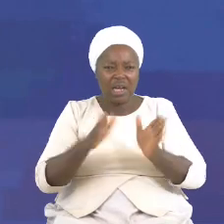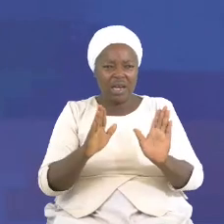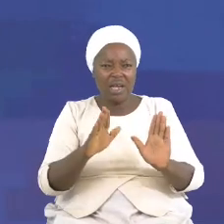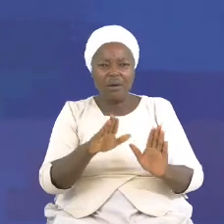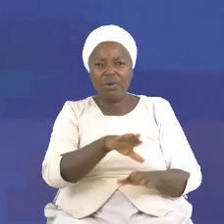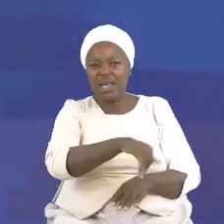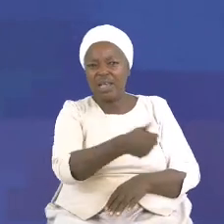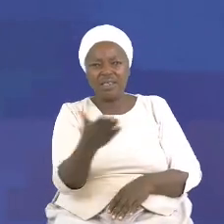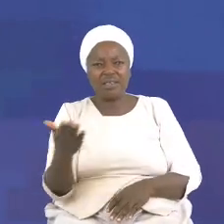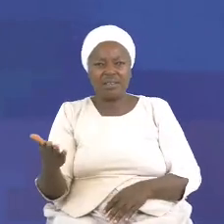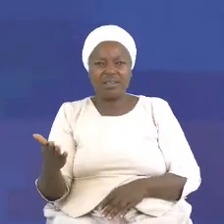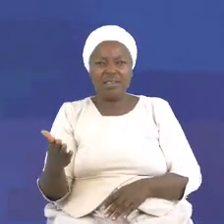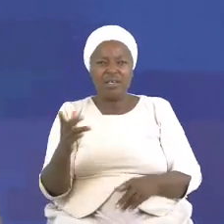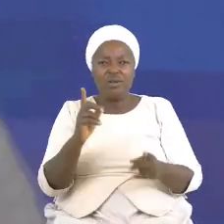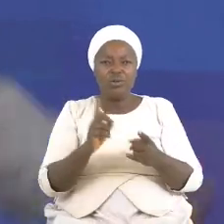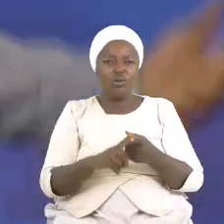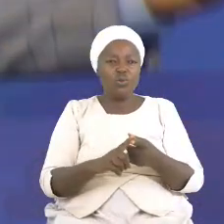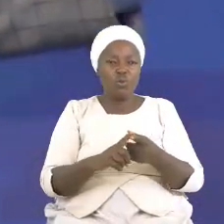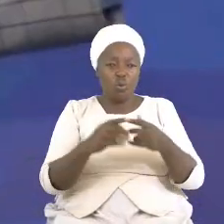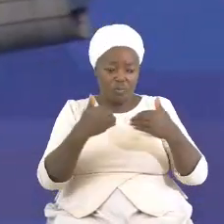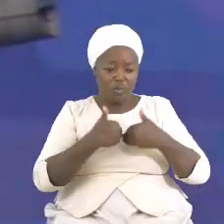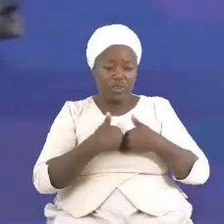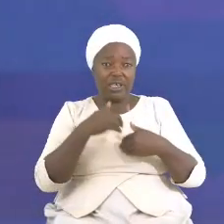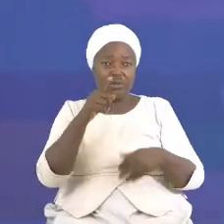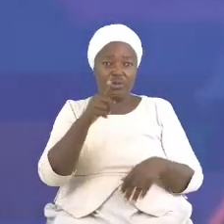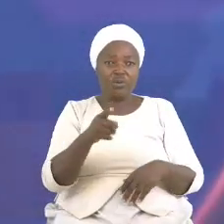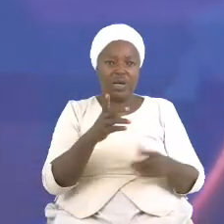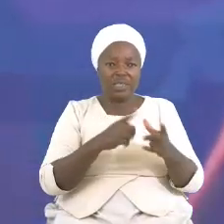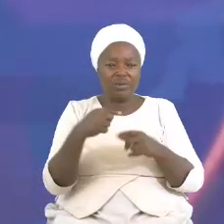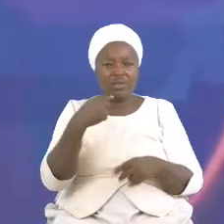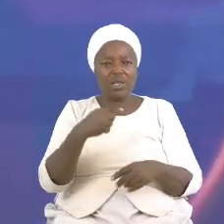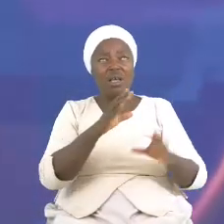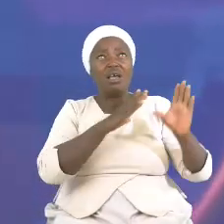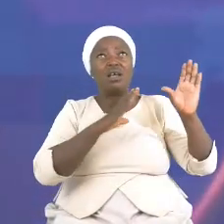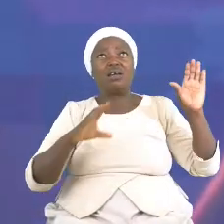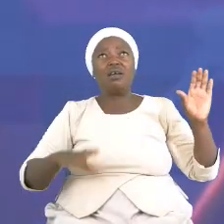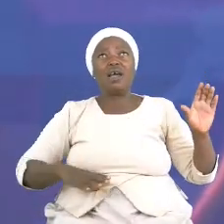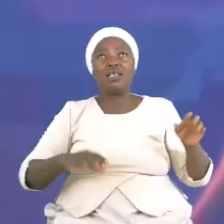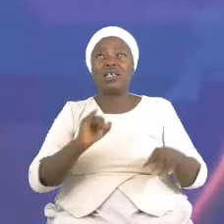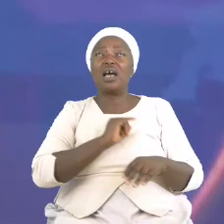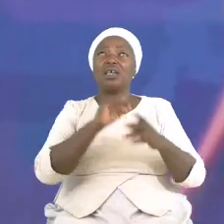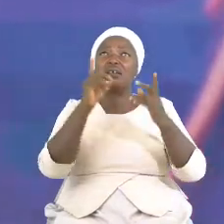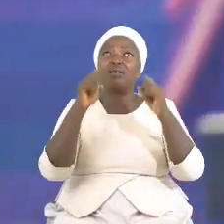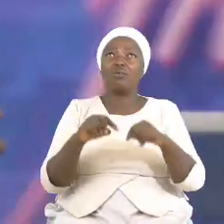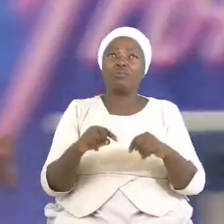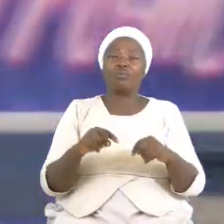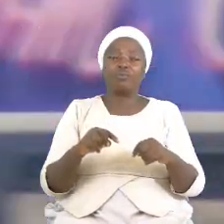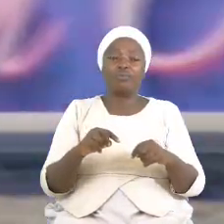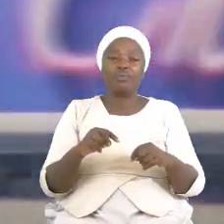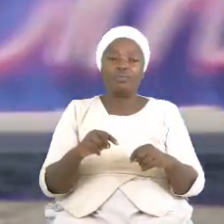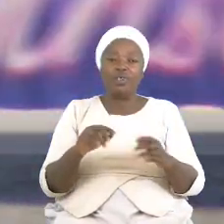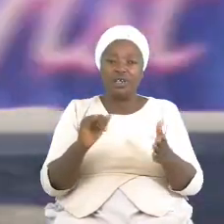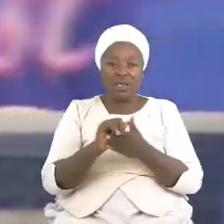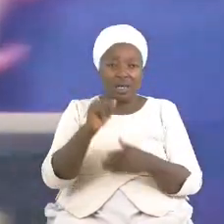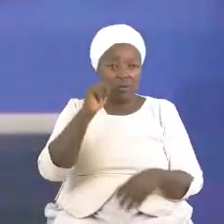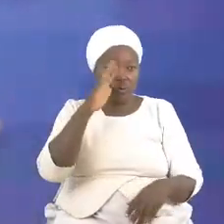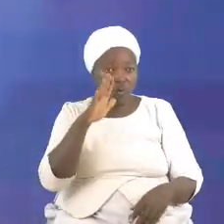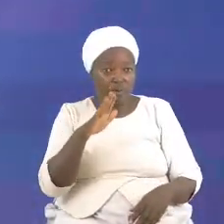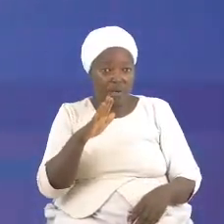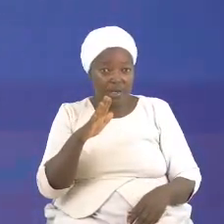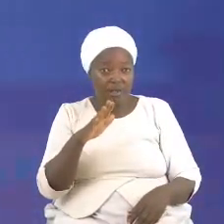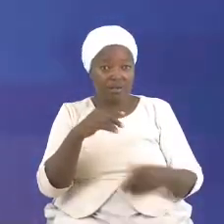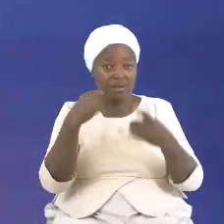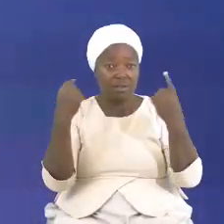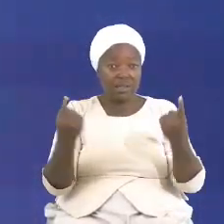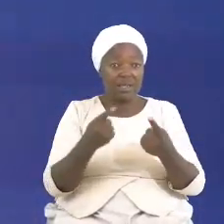anything to possess you, and you say, "Christ, I come," that woman, sin partner,